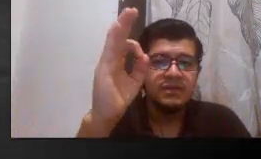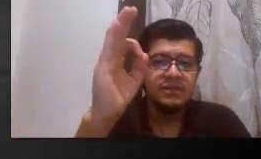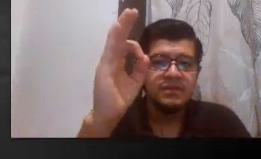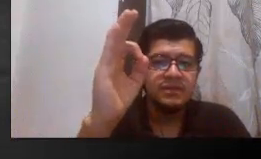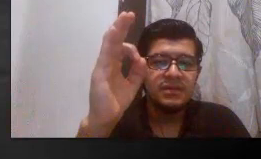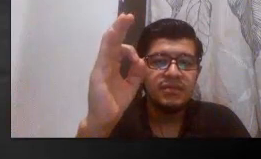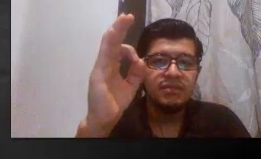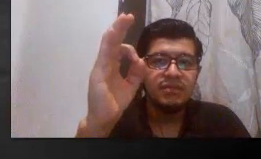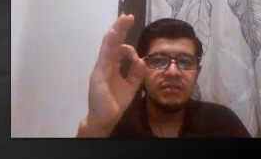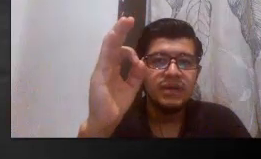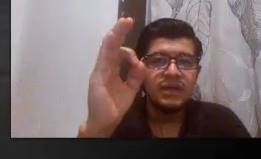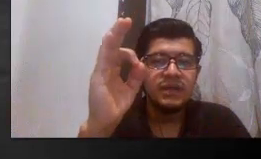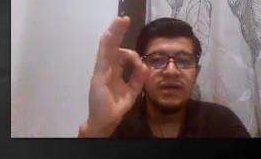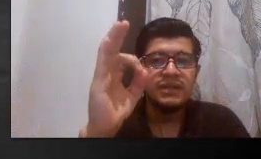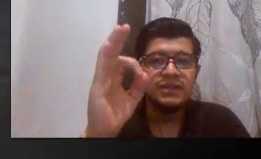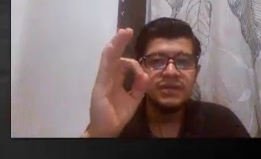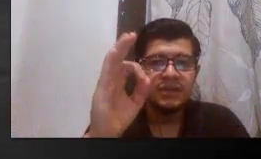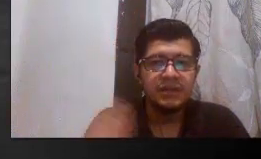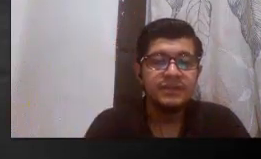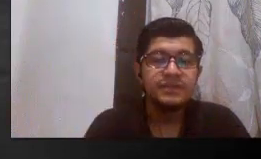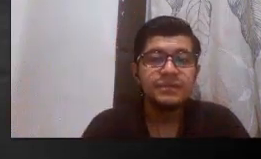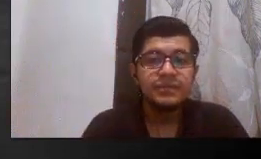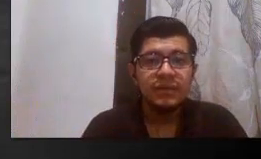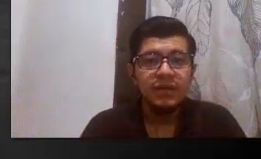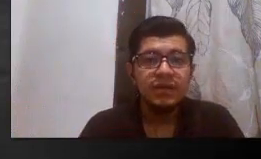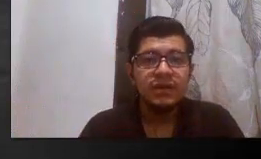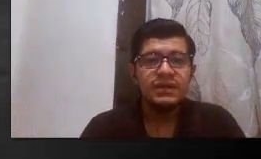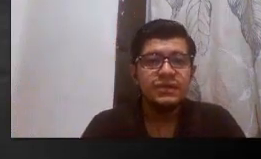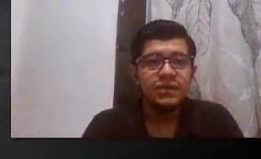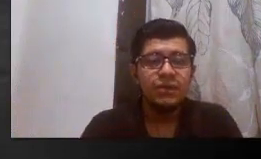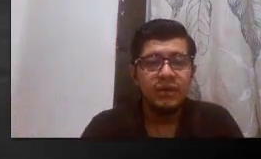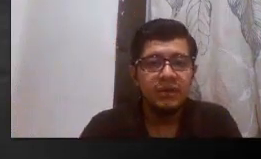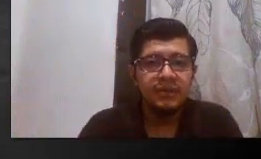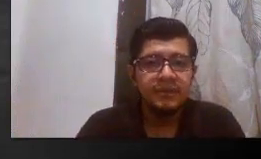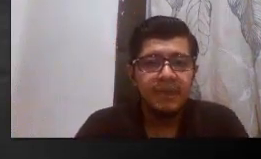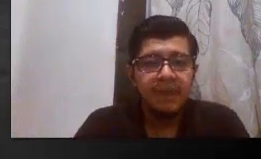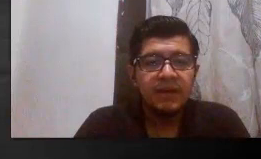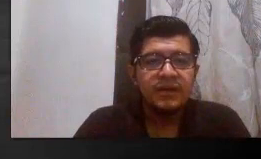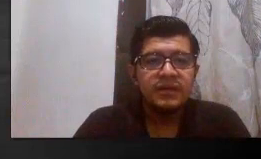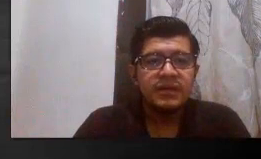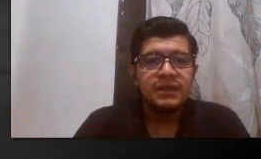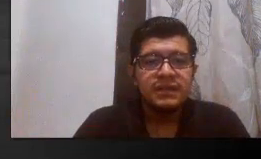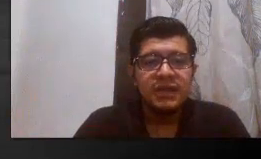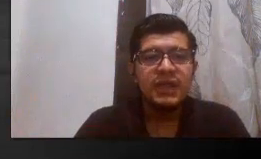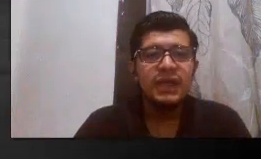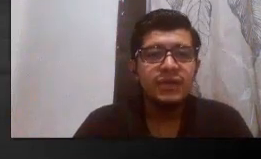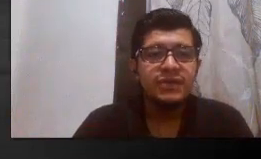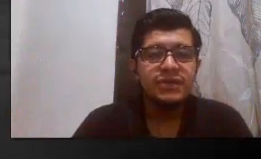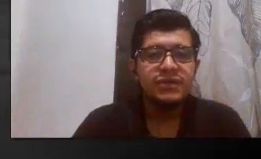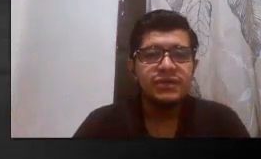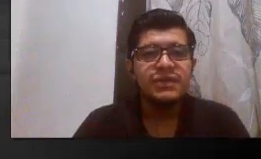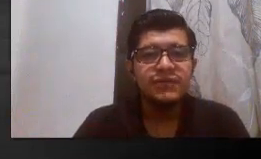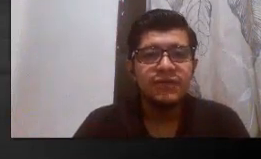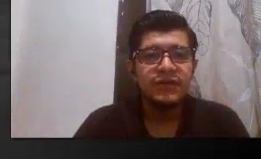okay" by only doing this. So the sign